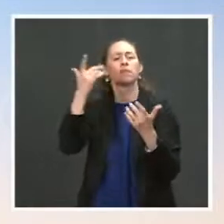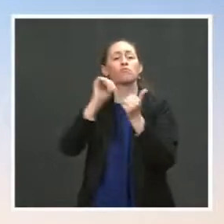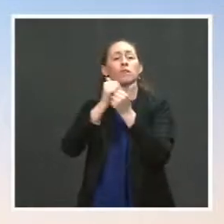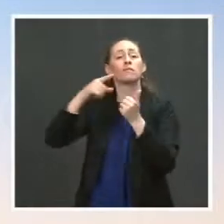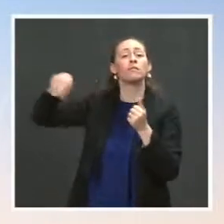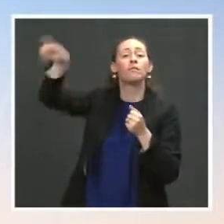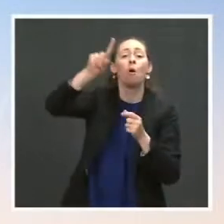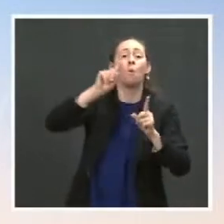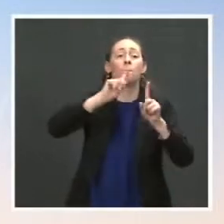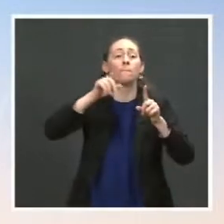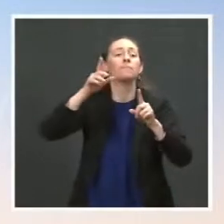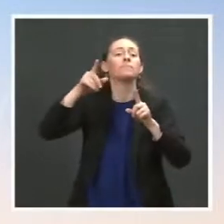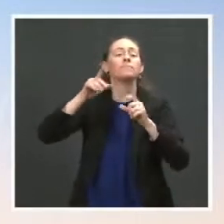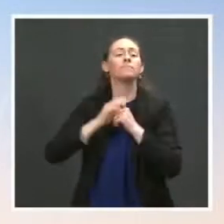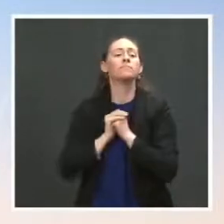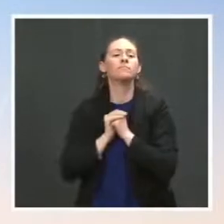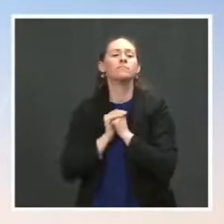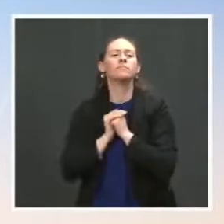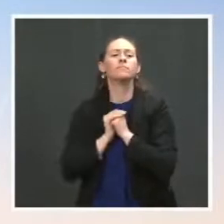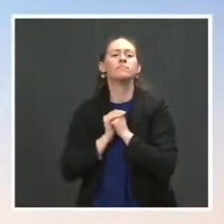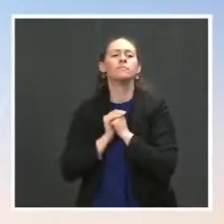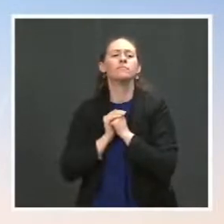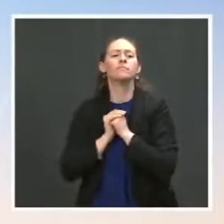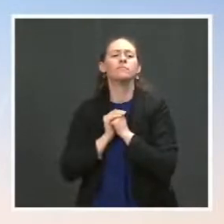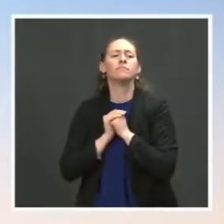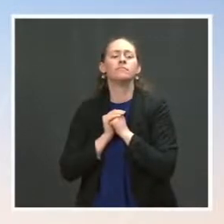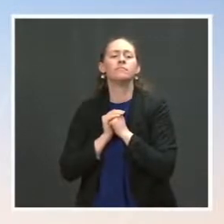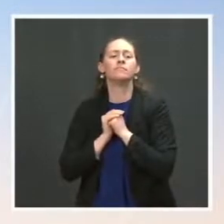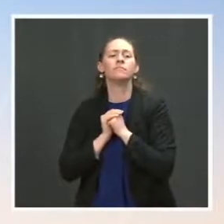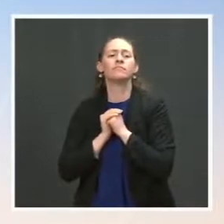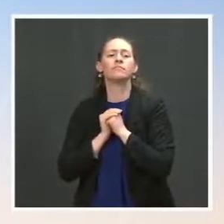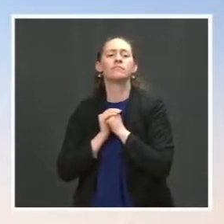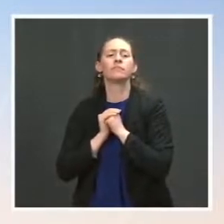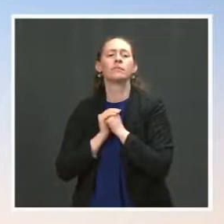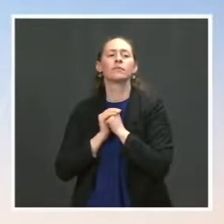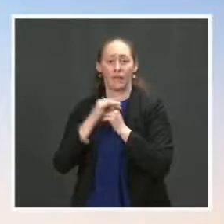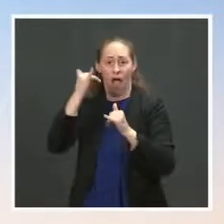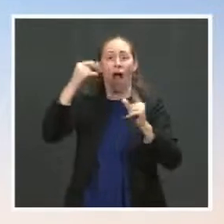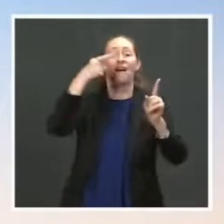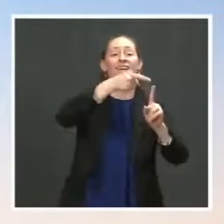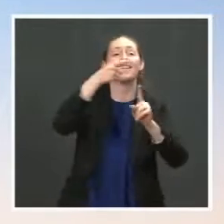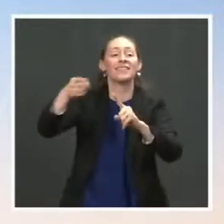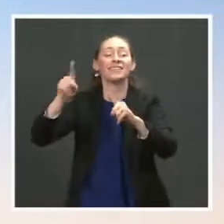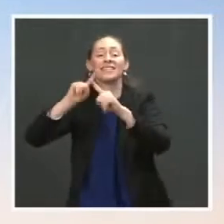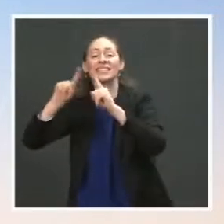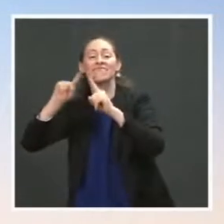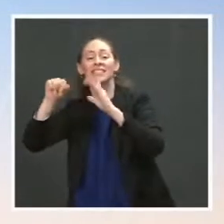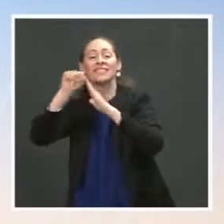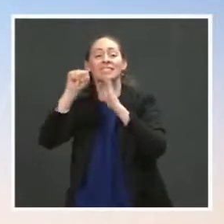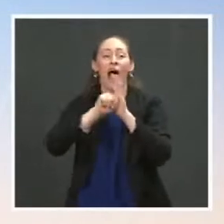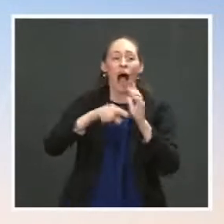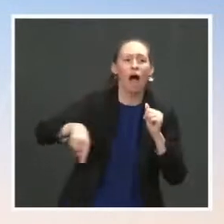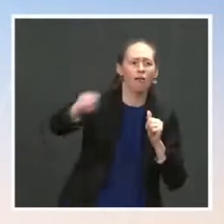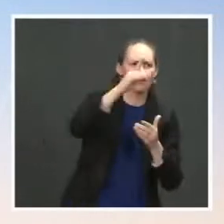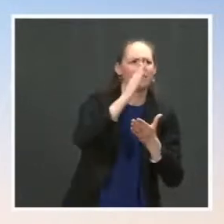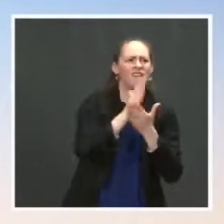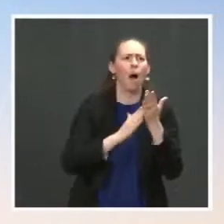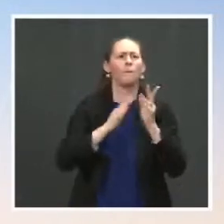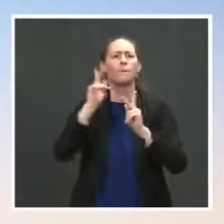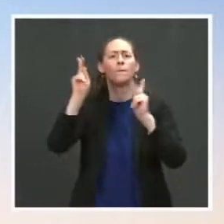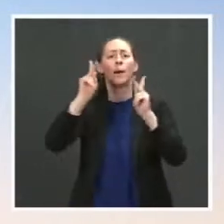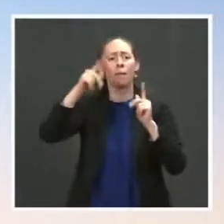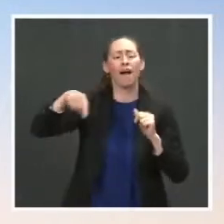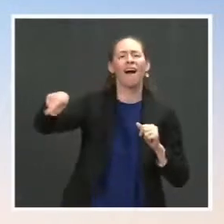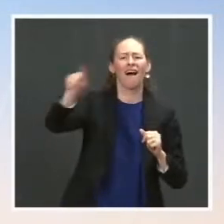can erupt in within a state, between regions of a state, over as they fight over limited pots of money to build